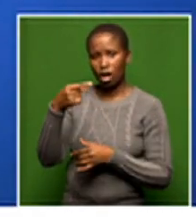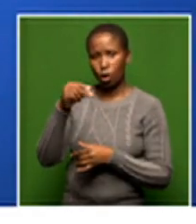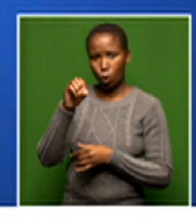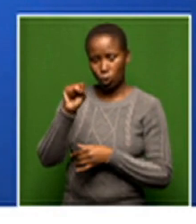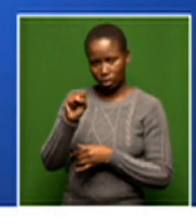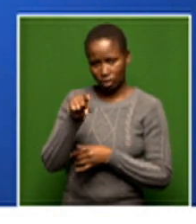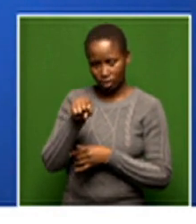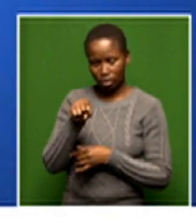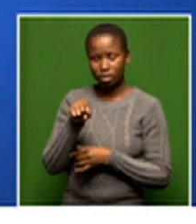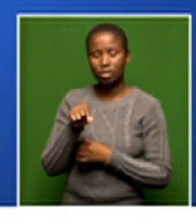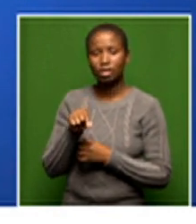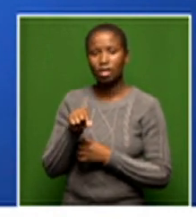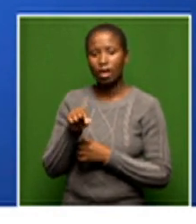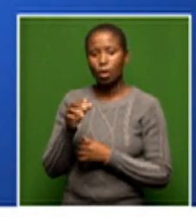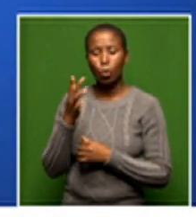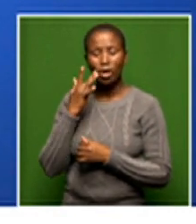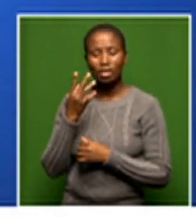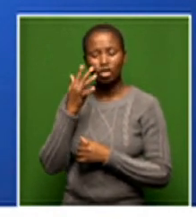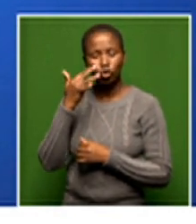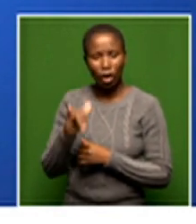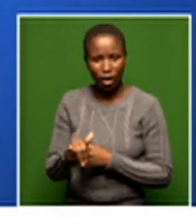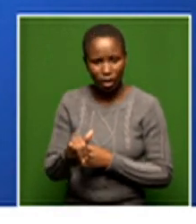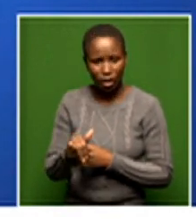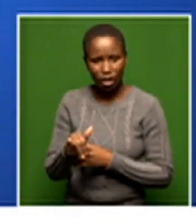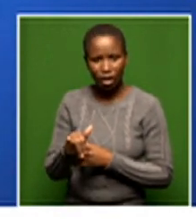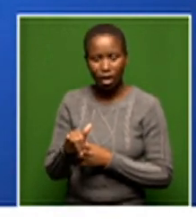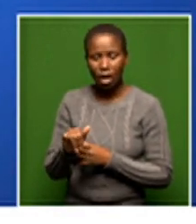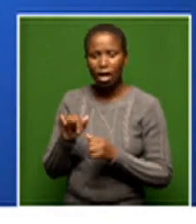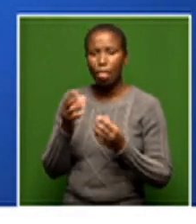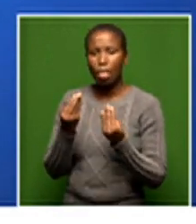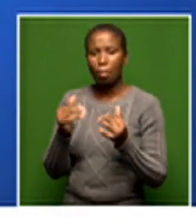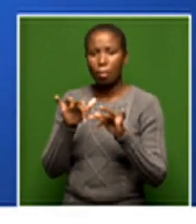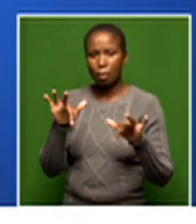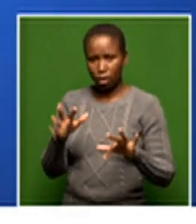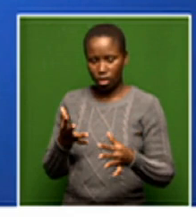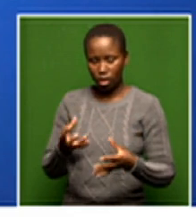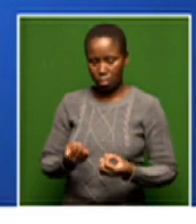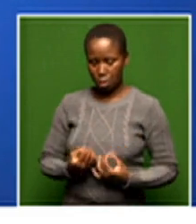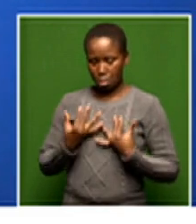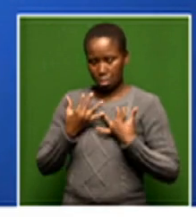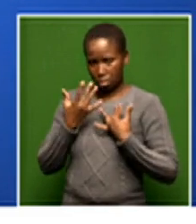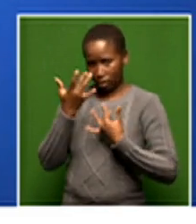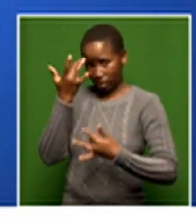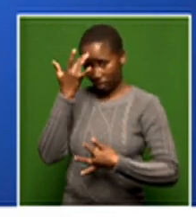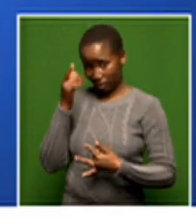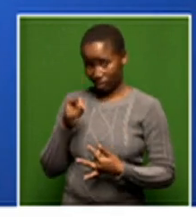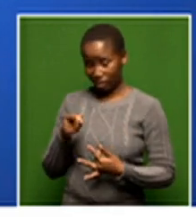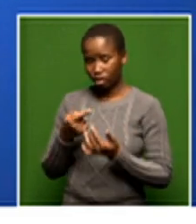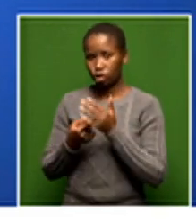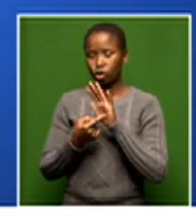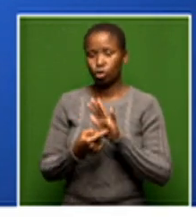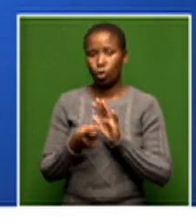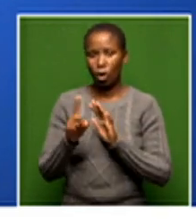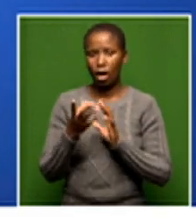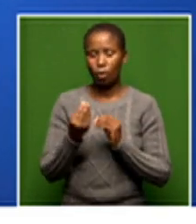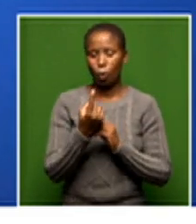showed where you check for infection, which might be asymptomatic, showed that about